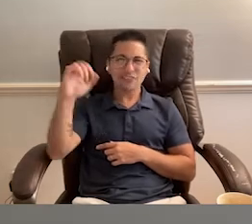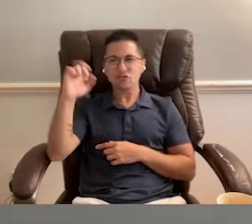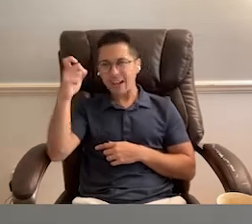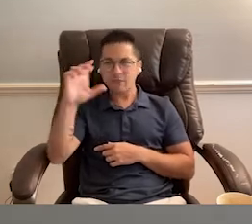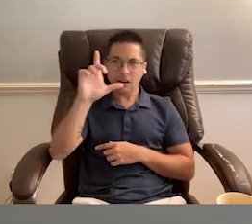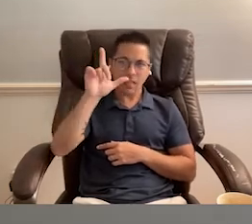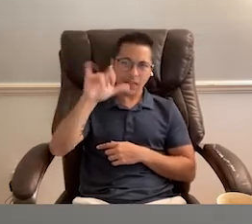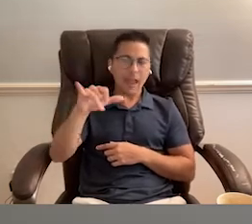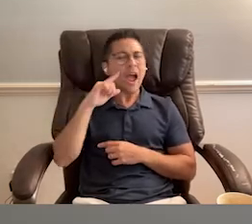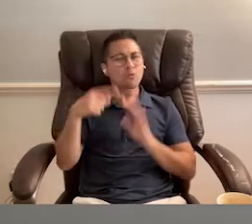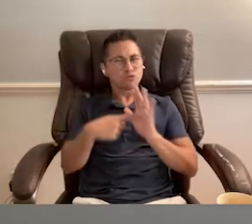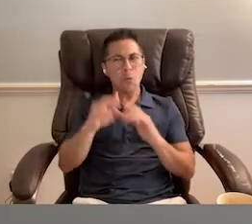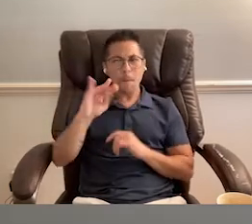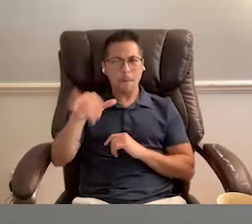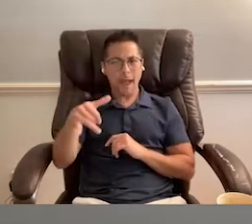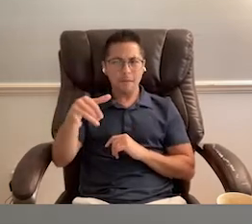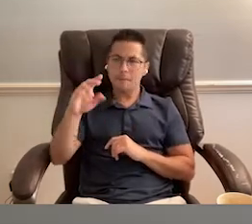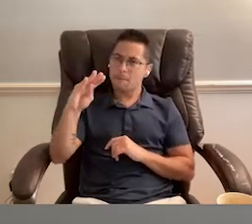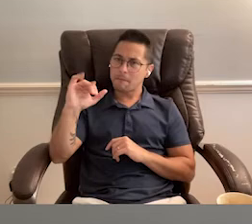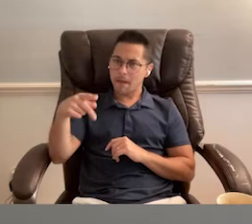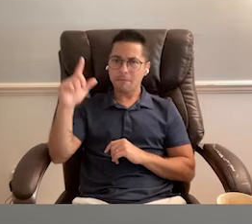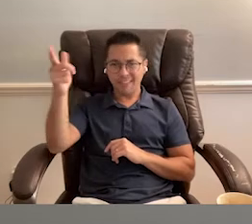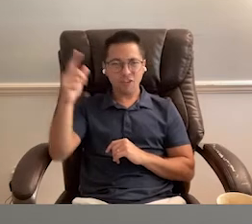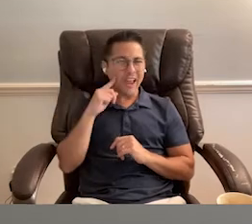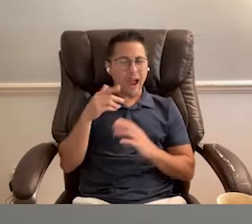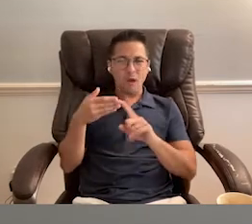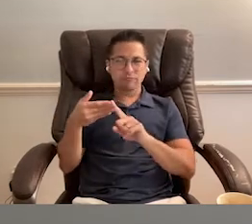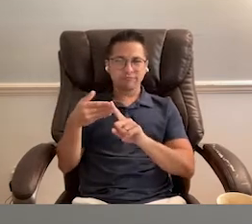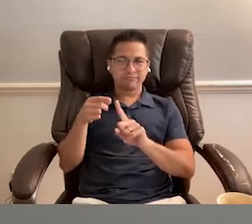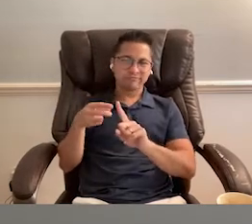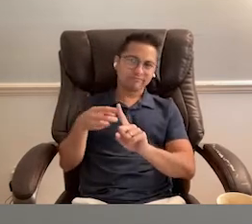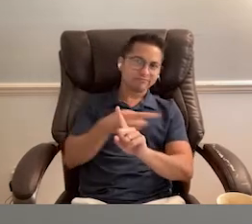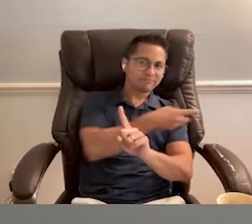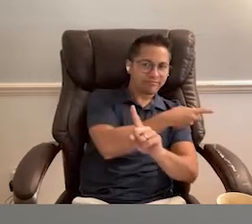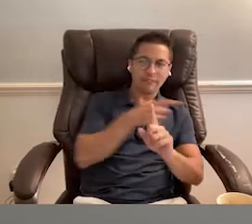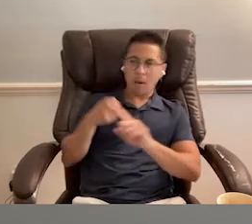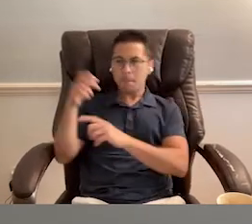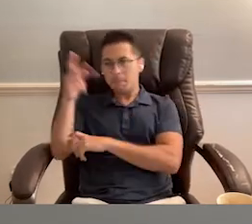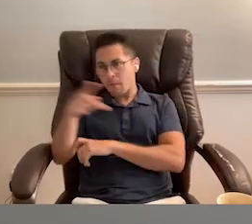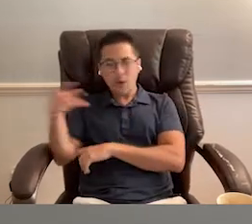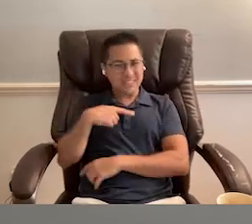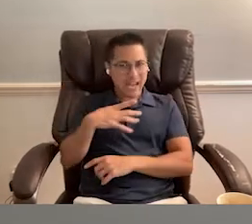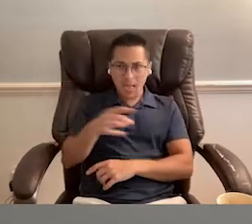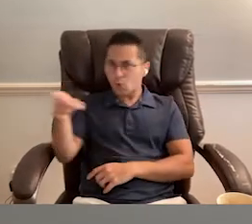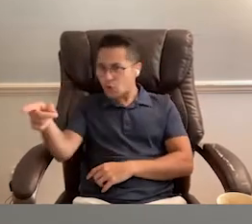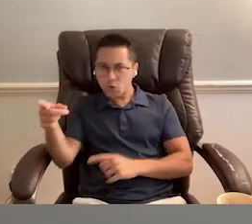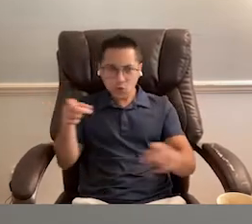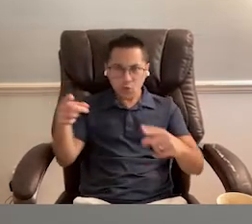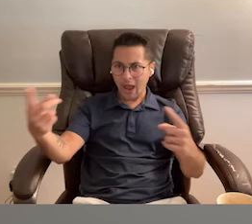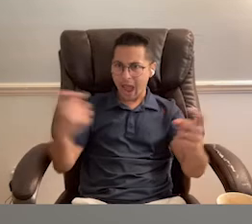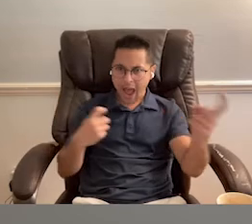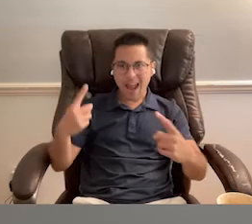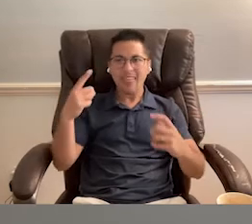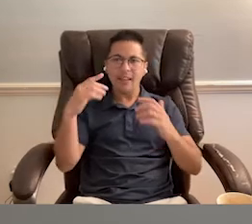And I'll pull up the map towards the end. I'm gonna veer away from the PowerPoint because I wanna stick with, because what you asked and what you asked is more what you all